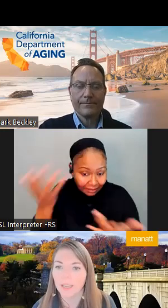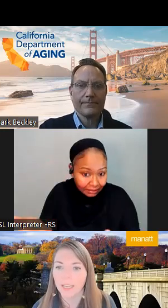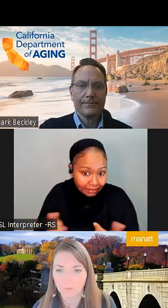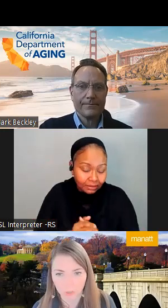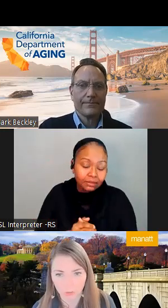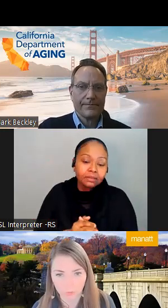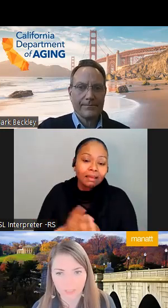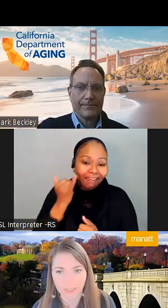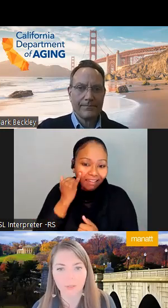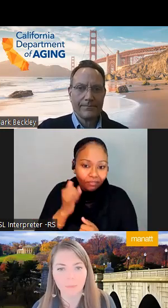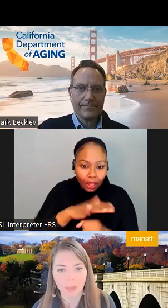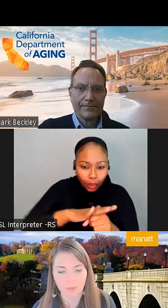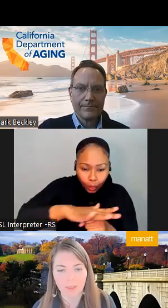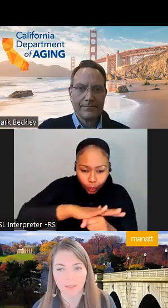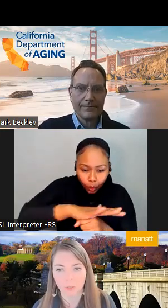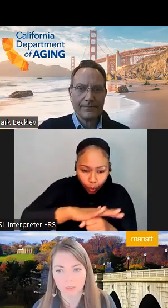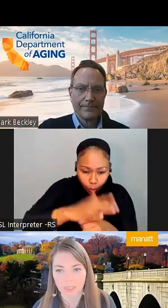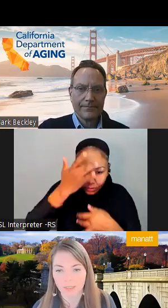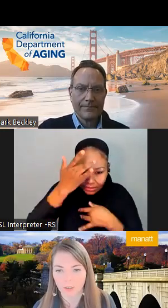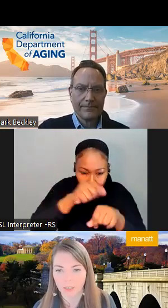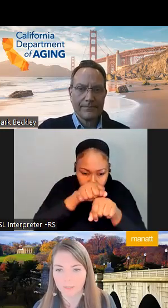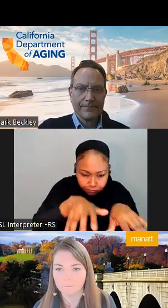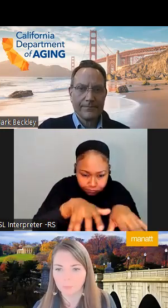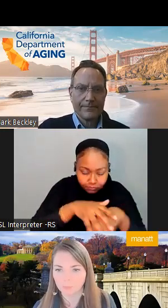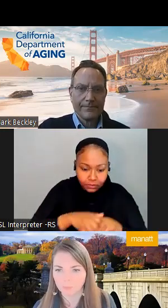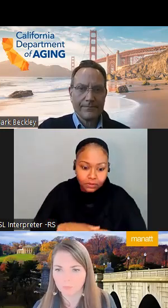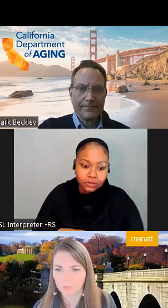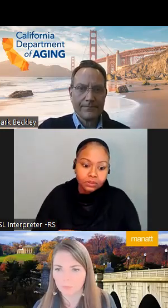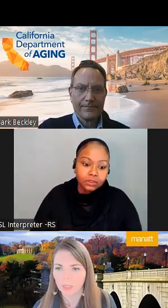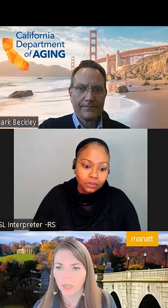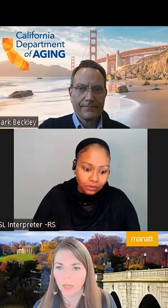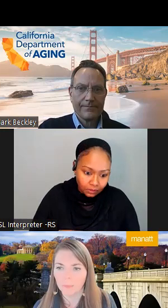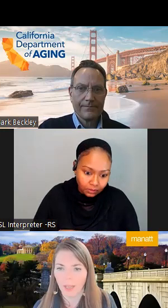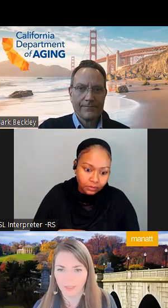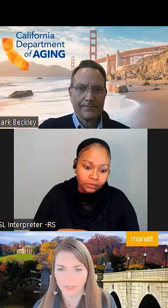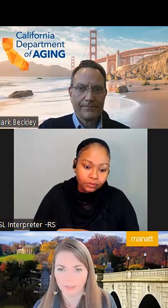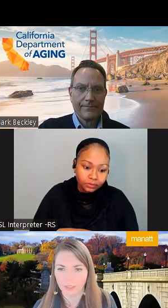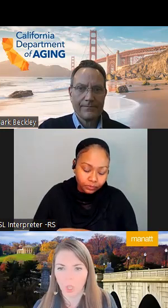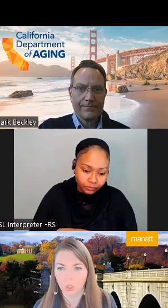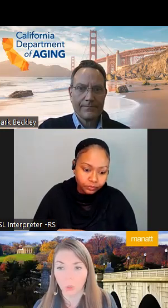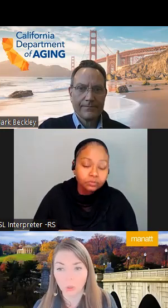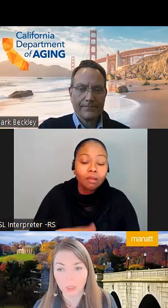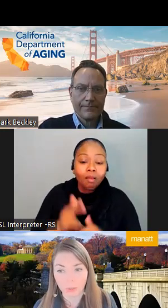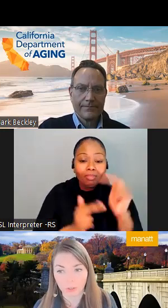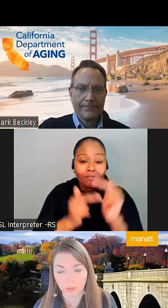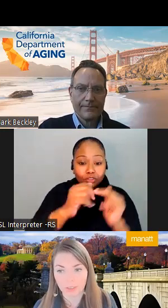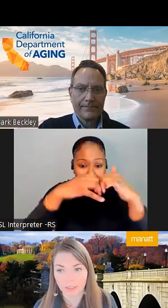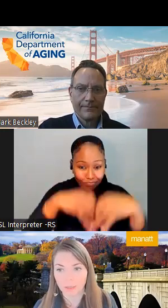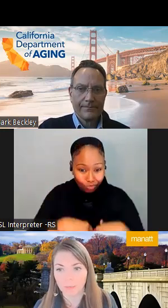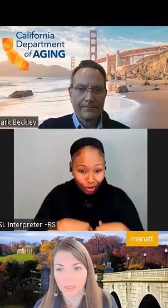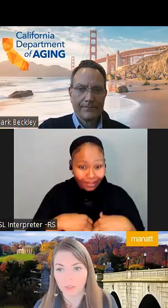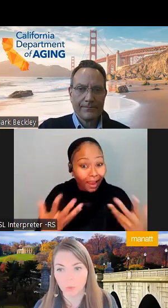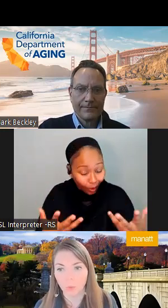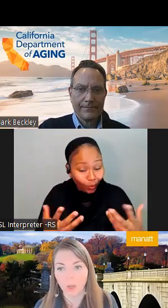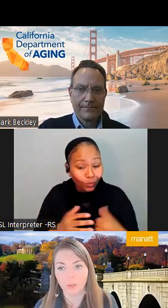there. Infrastructure breakdown, pipes, electricity, et cetera. A highlight that local